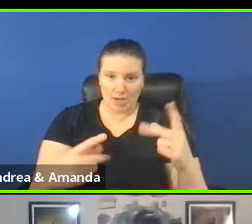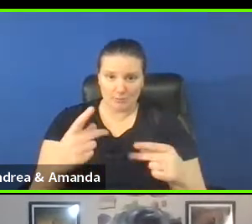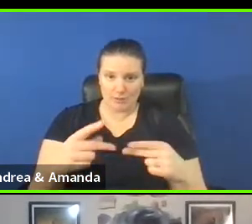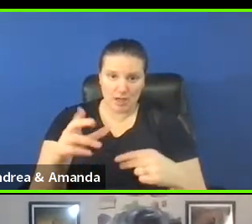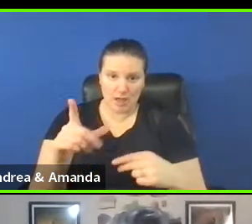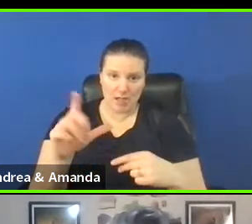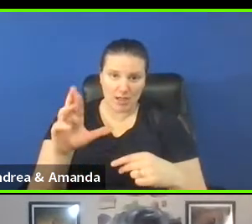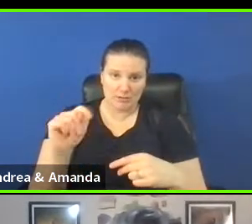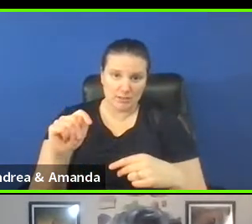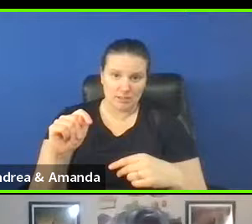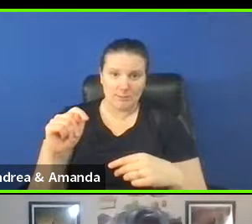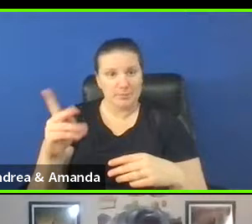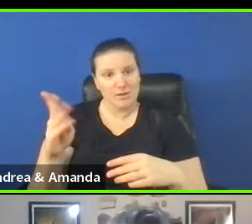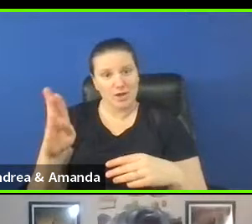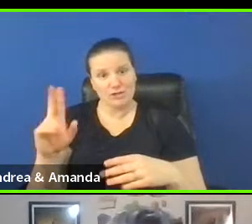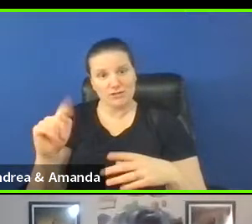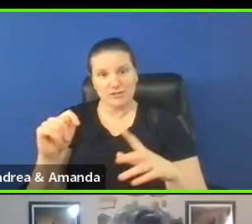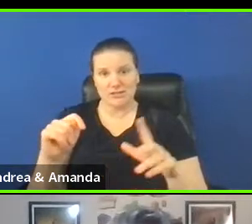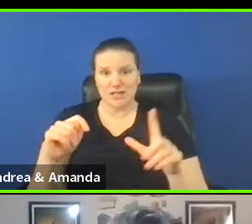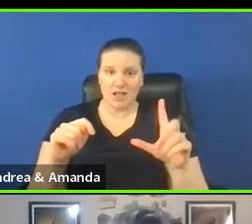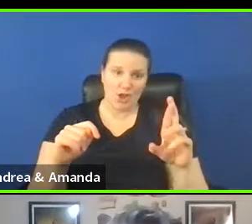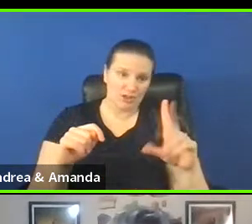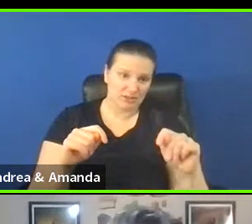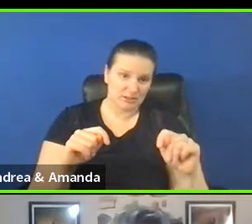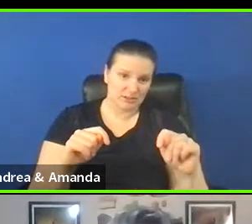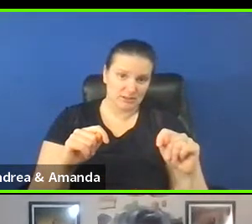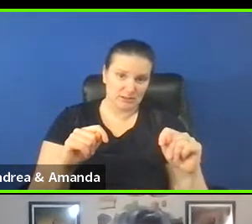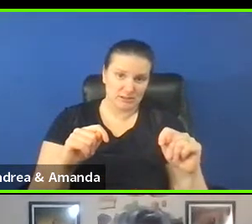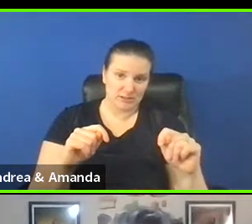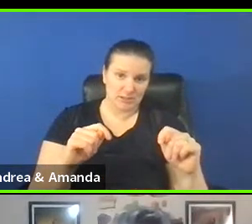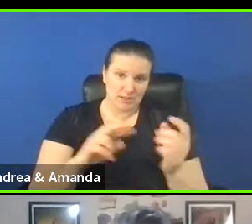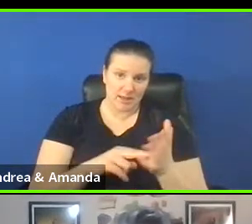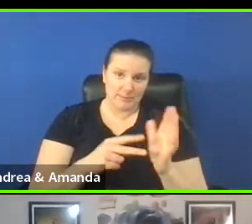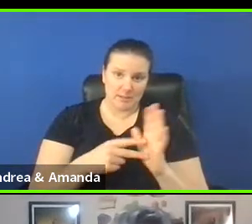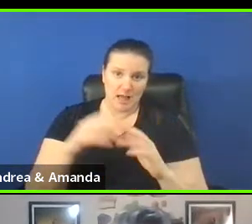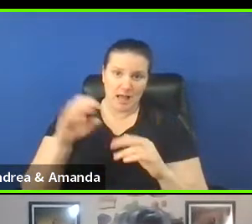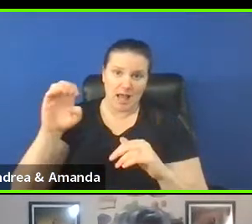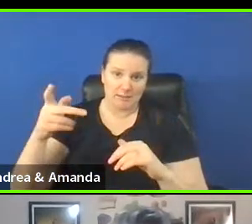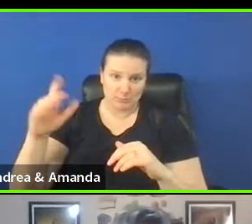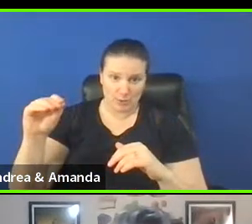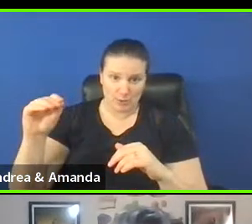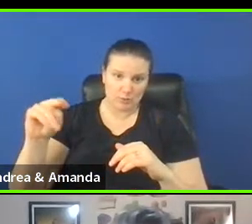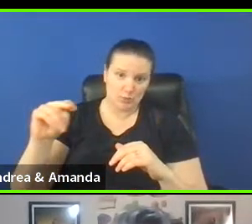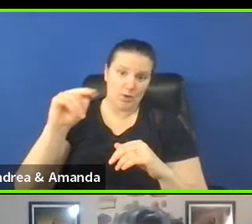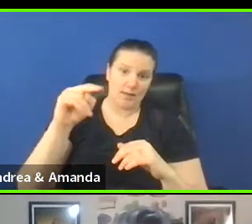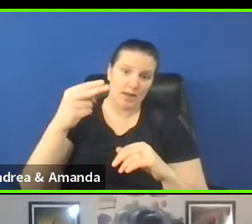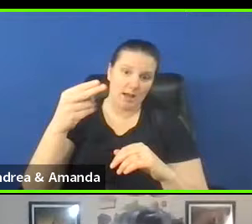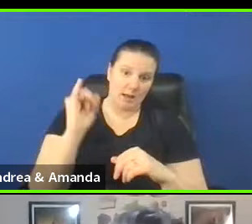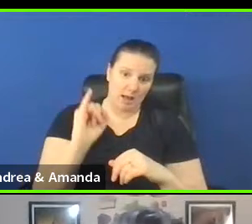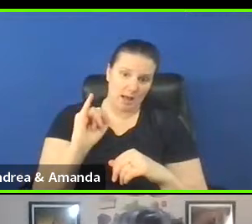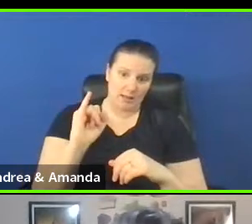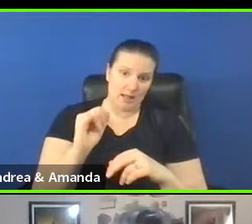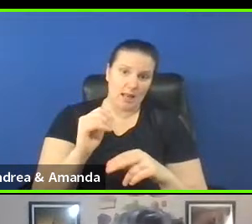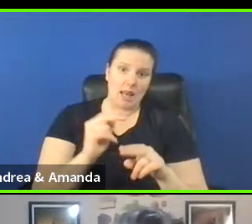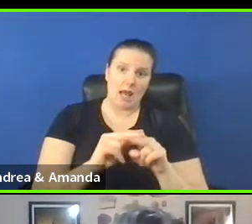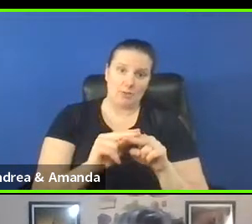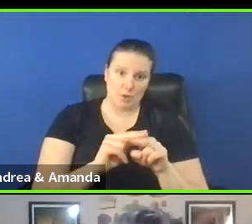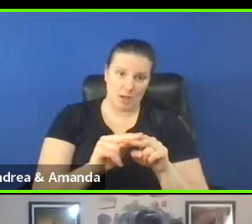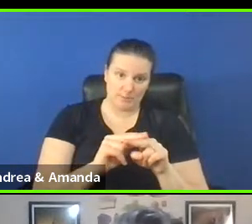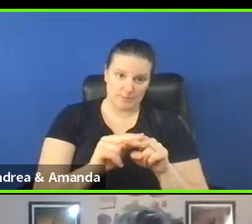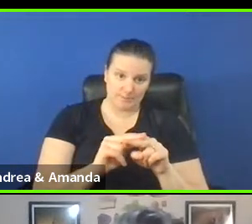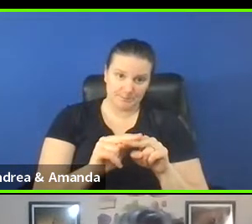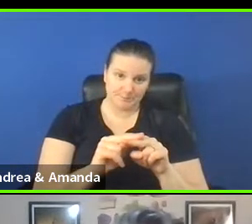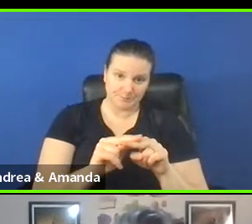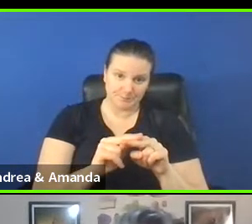LRT BRT. So that's the one that would go Expo north to Hayden Island as light rail, and